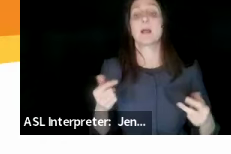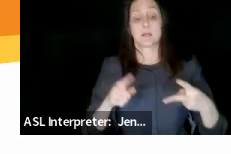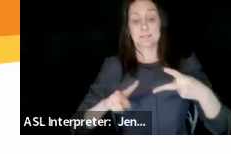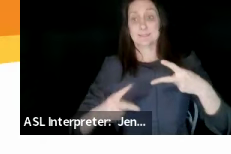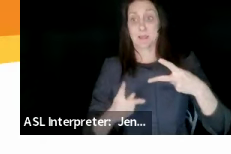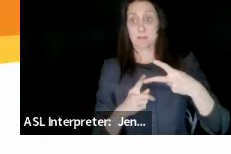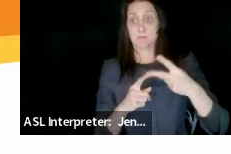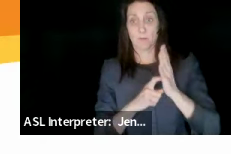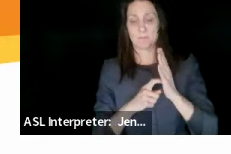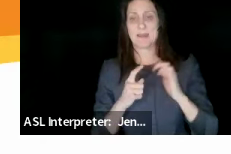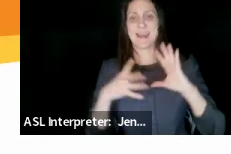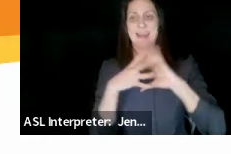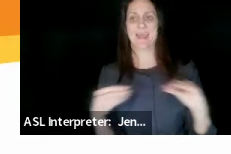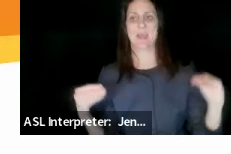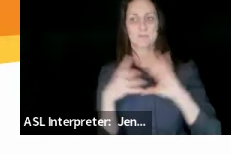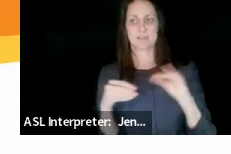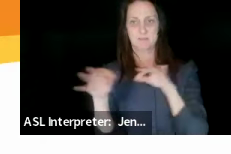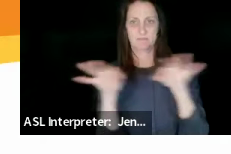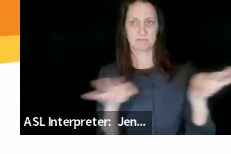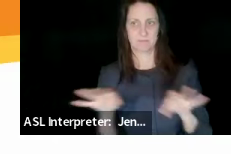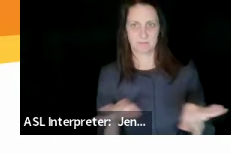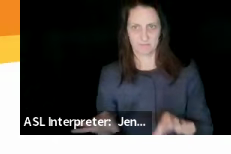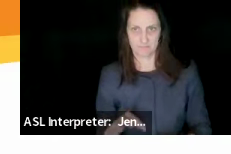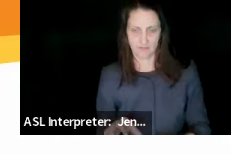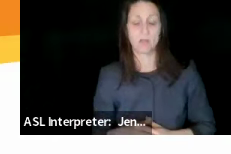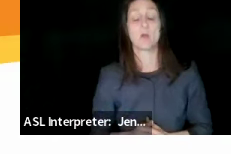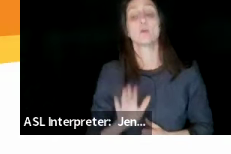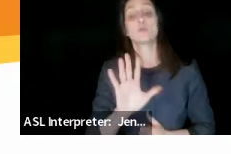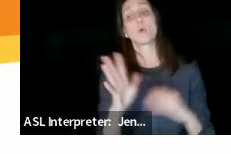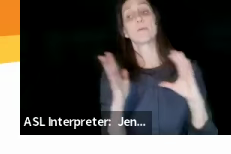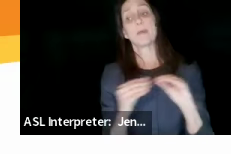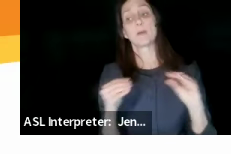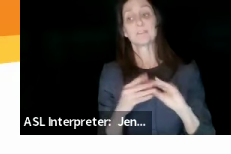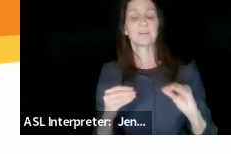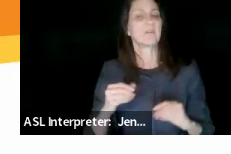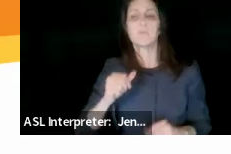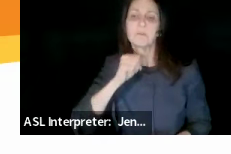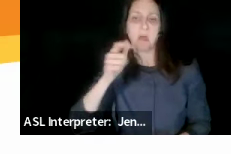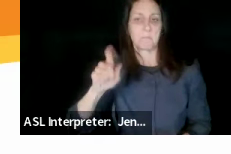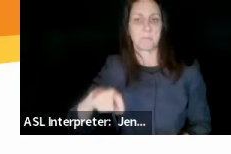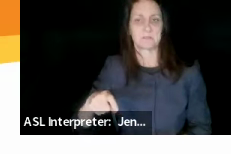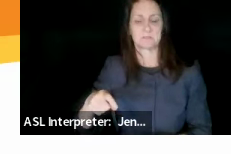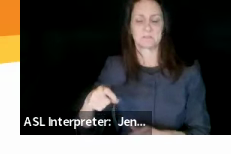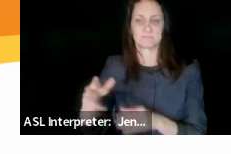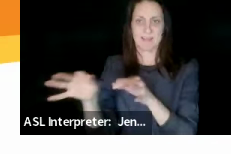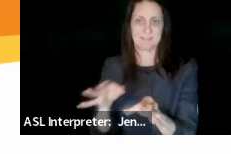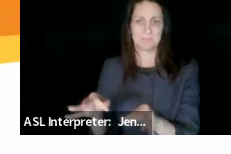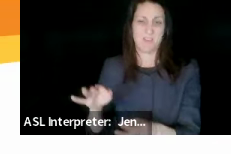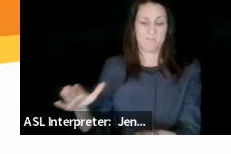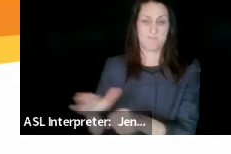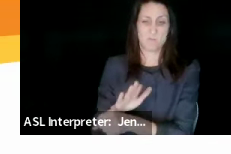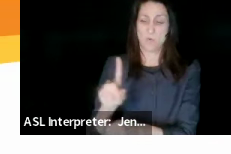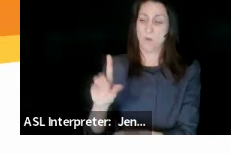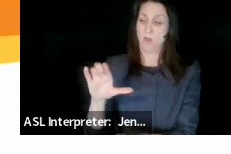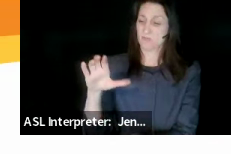don't have to include the total cost necessarily in the narrative, but explain what you are requesting from the